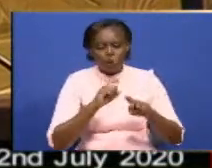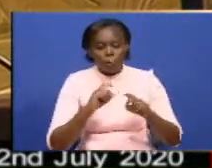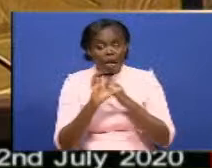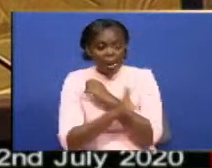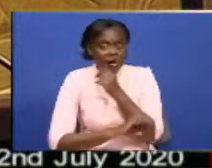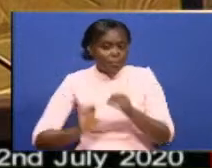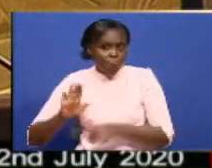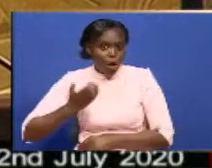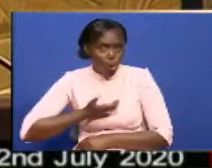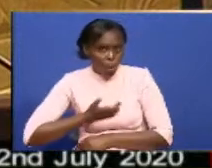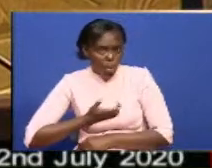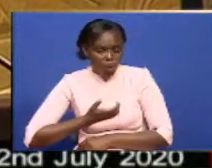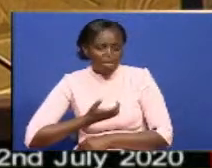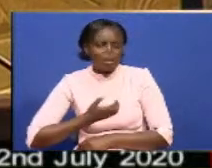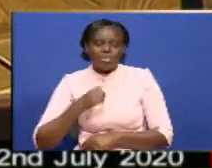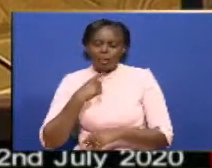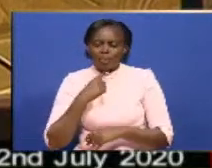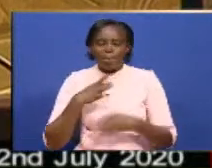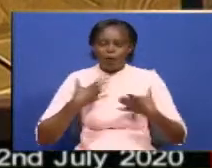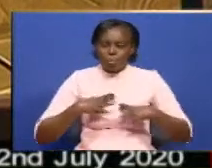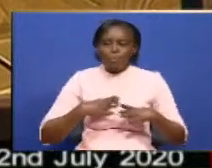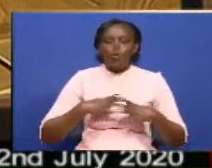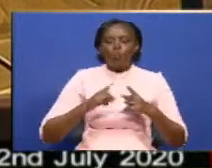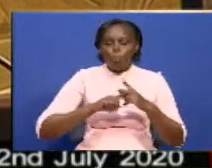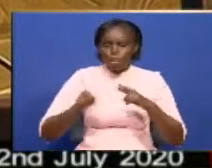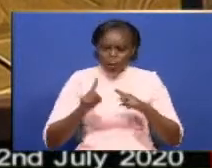But I think it's wakimbizi. I'm educated.